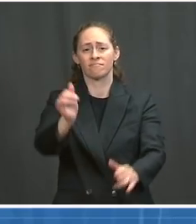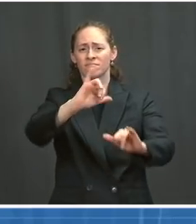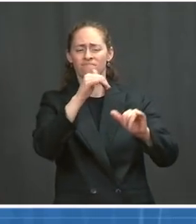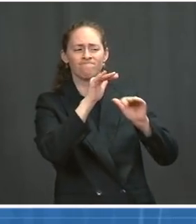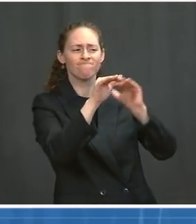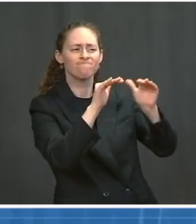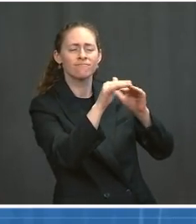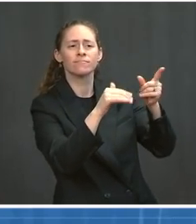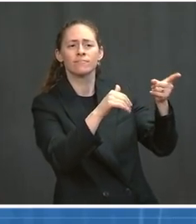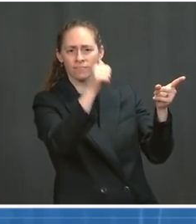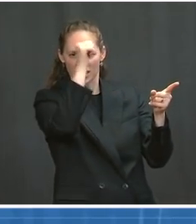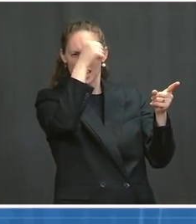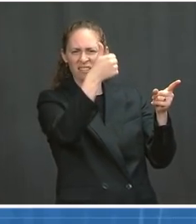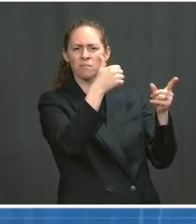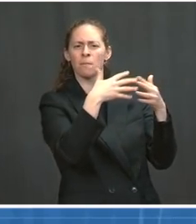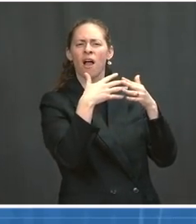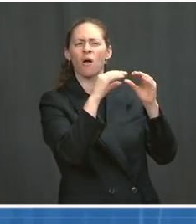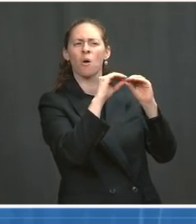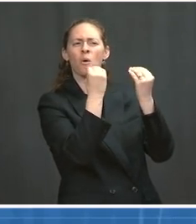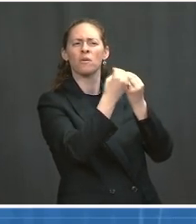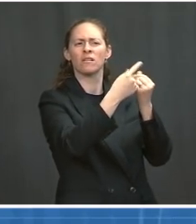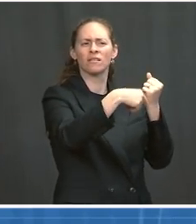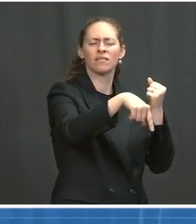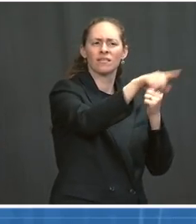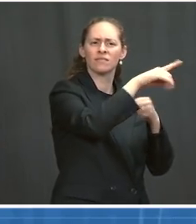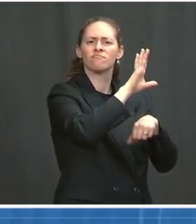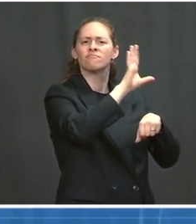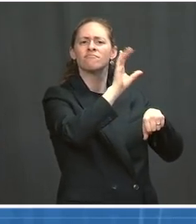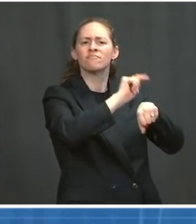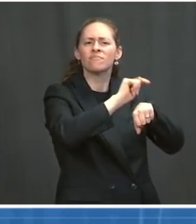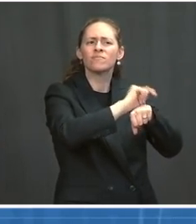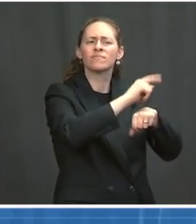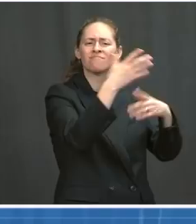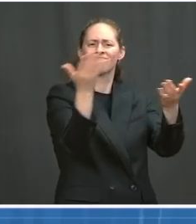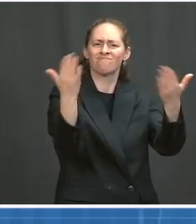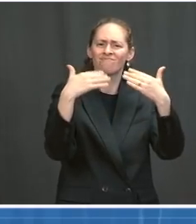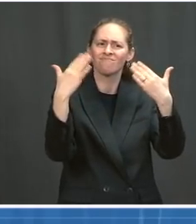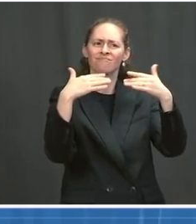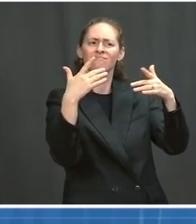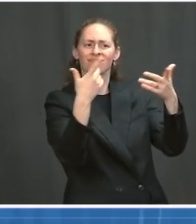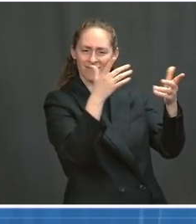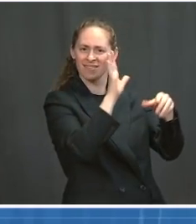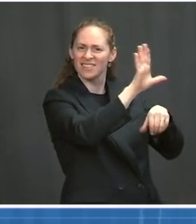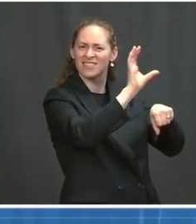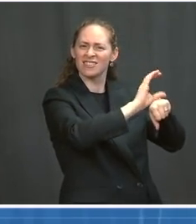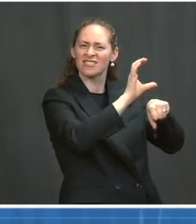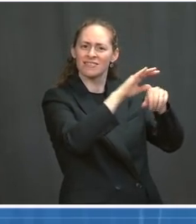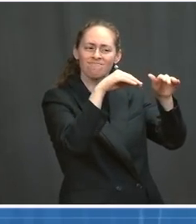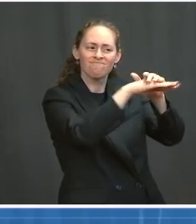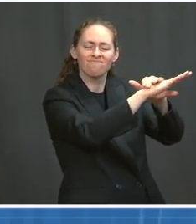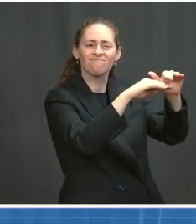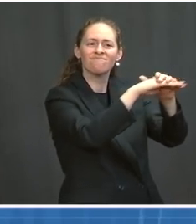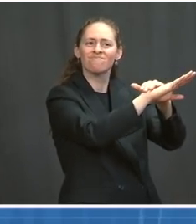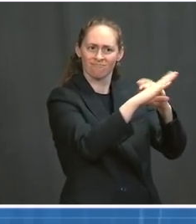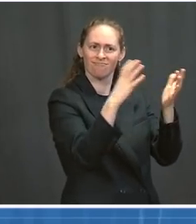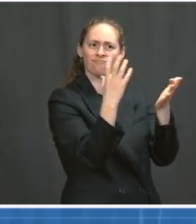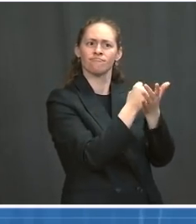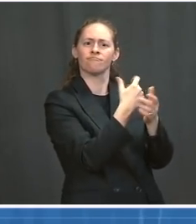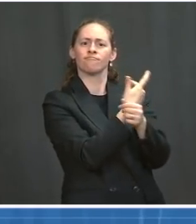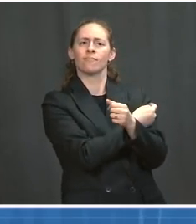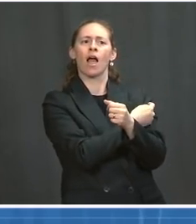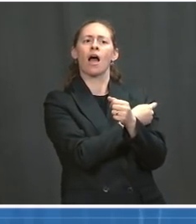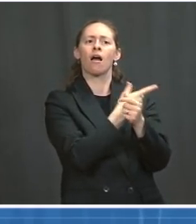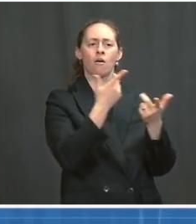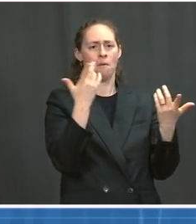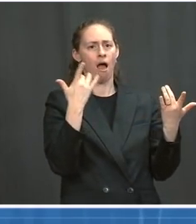into vaccination centers. For elderly members of these temples, it's been easier to get vaccinated at their own temple, surrounded by trusted friends and